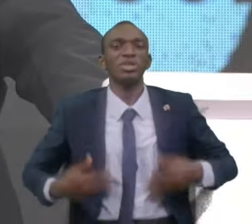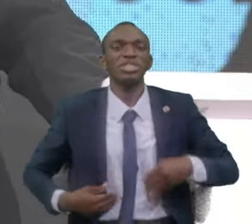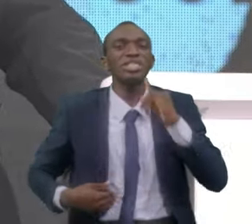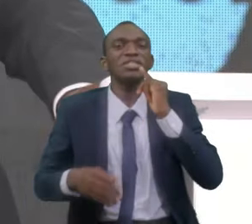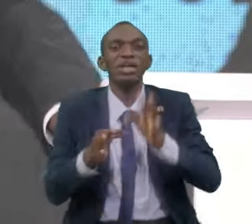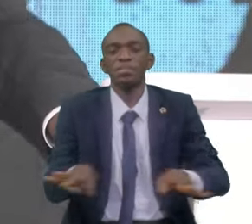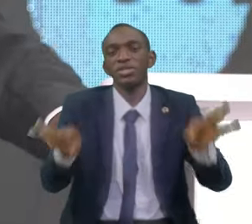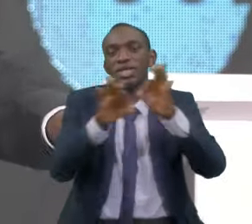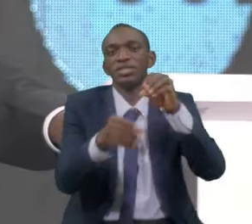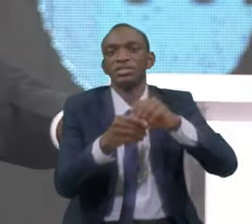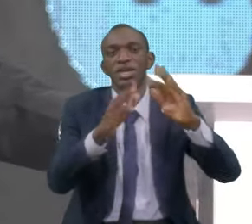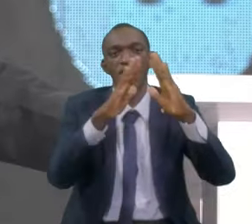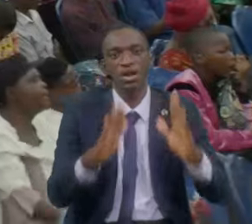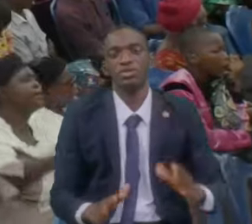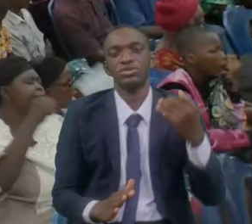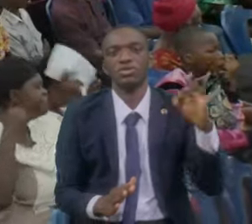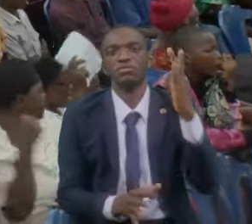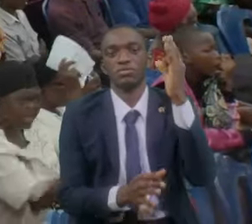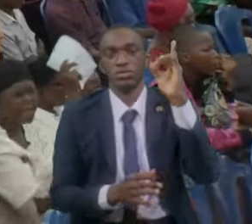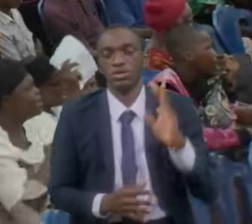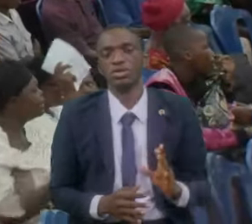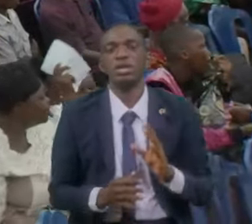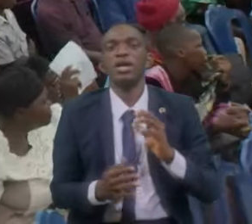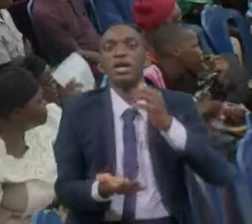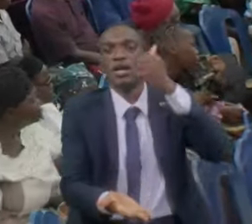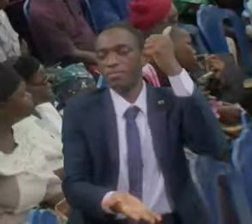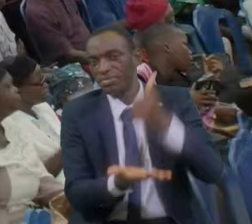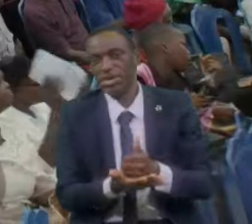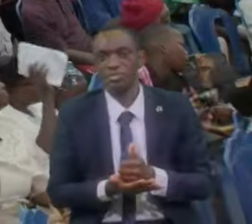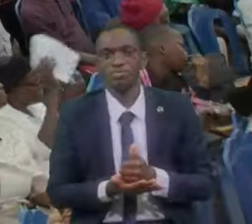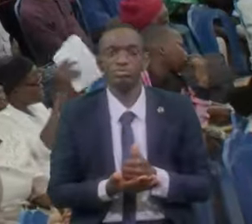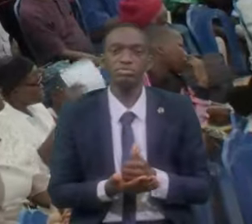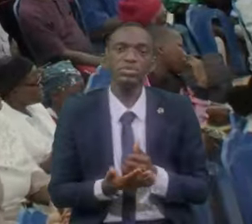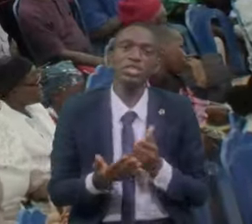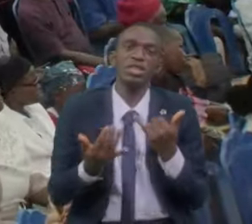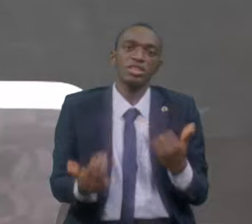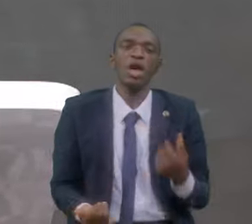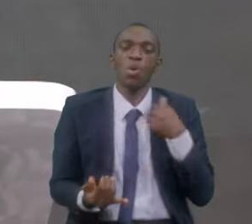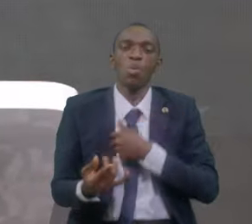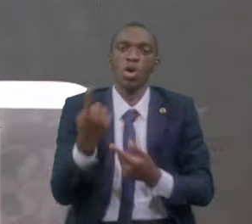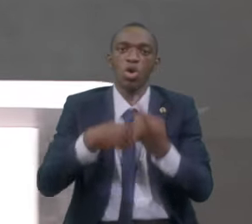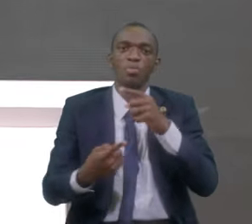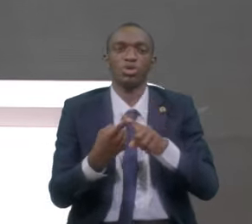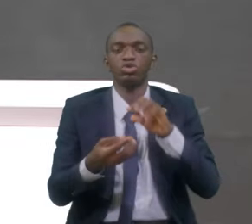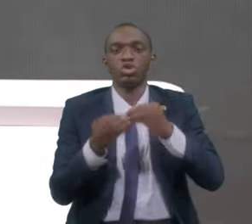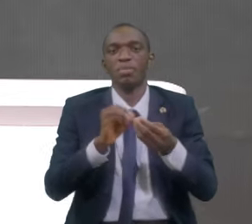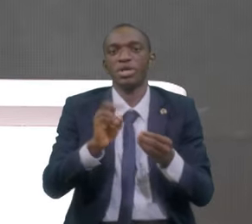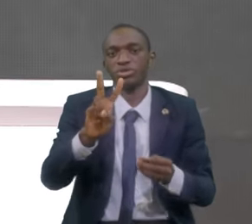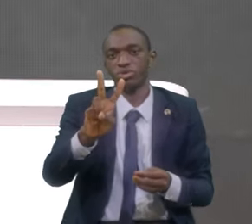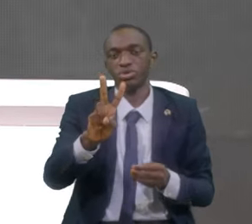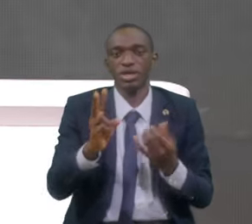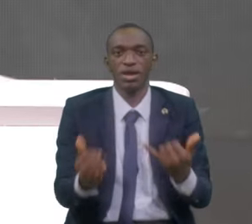of faith. Give me a good amen. Amen. We're coming to number two now. Number two,